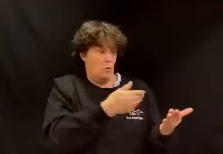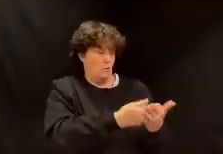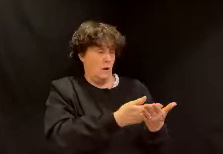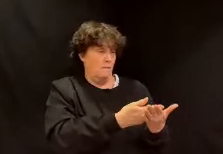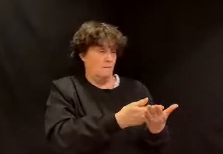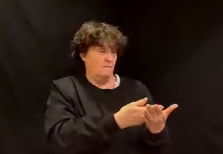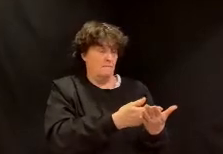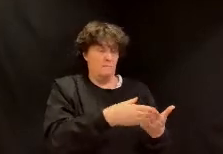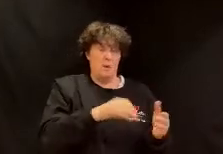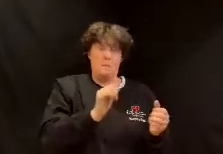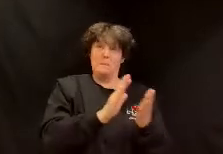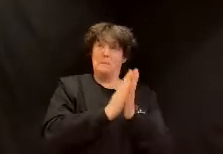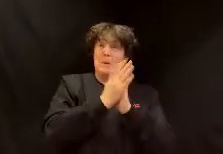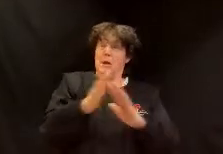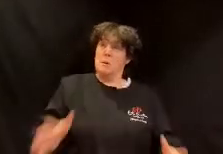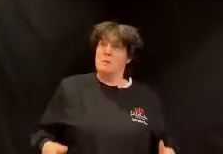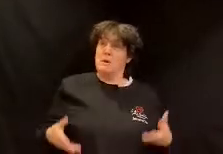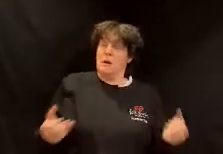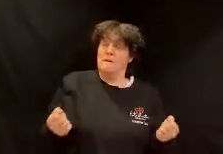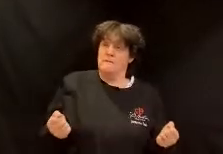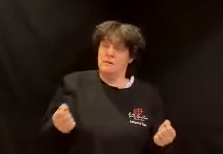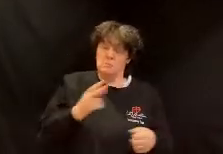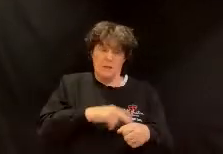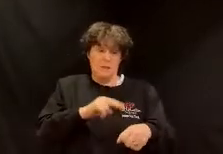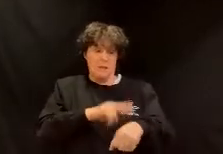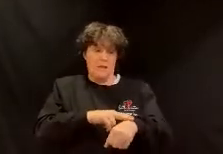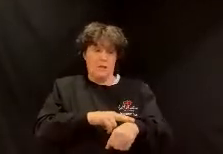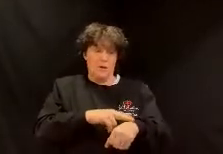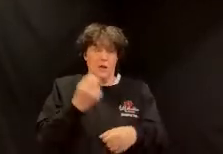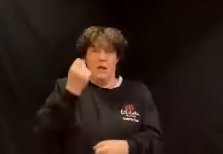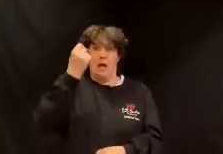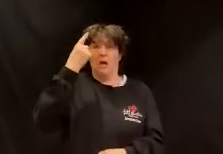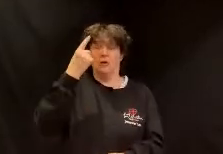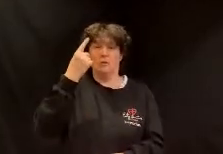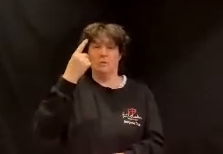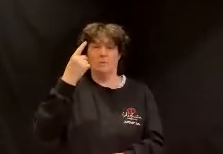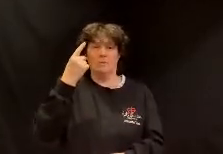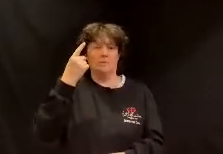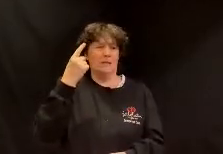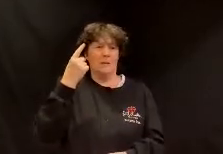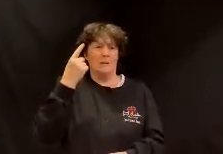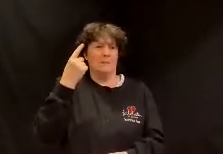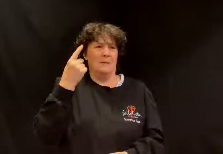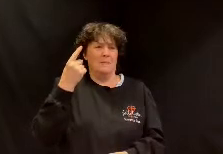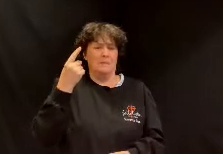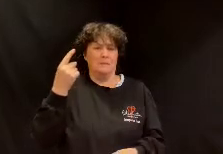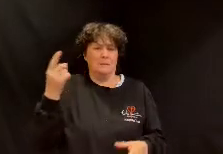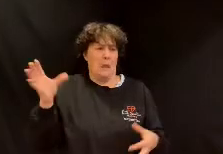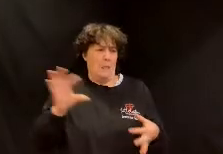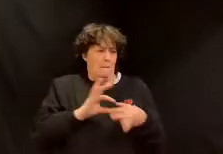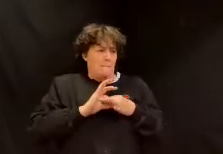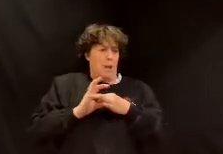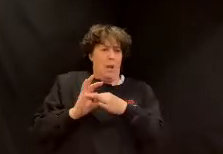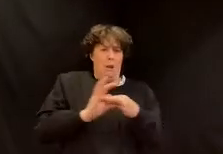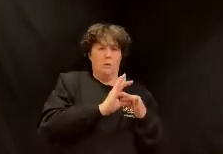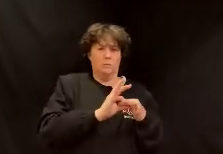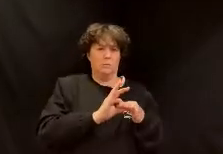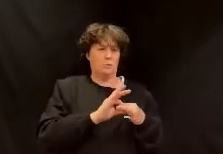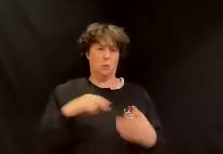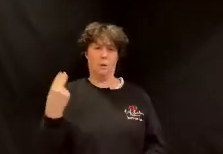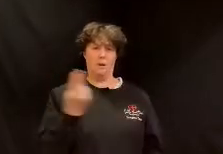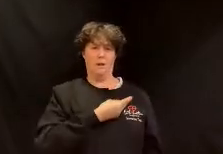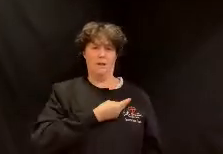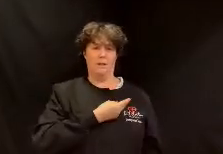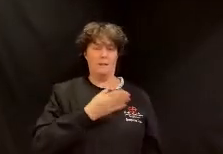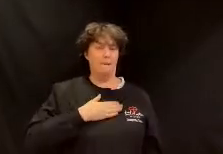Father, his nature, who he is, and begin to understand that it all belongs to us. It's